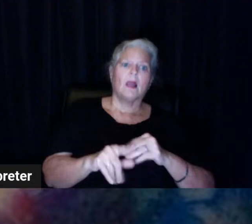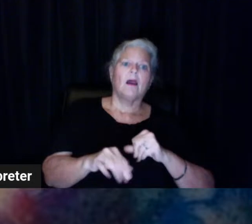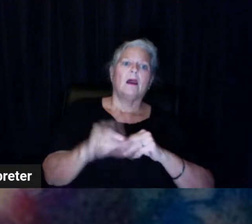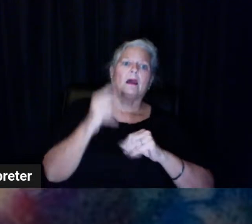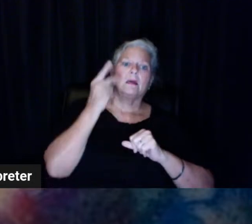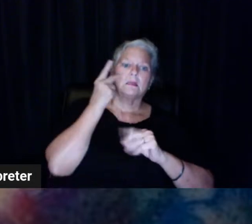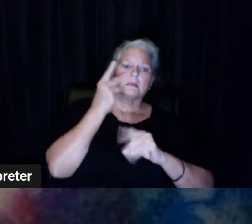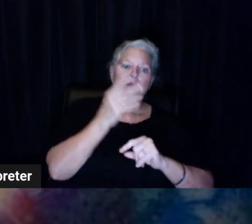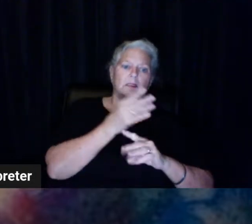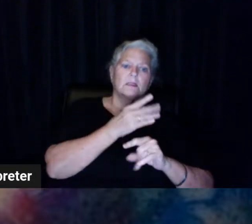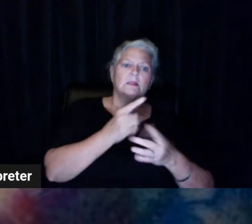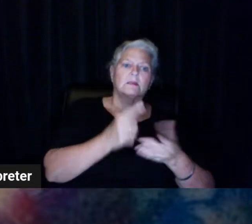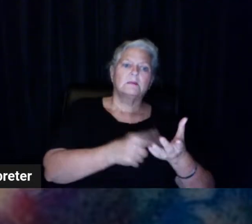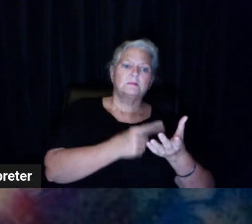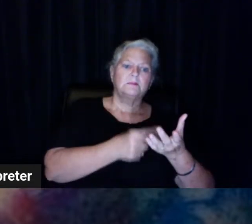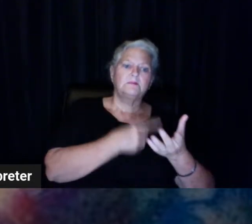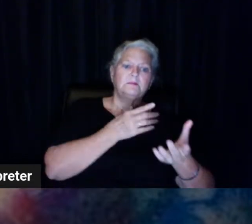full